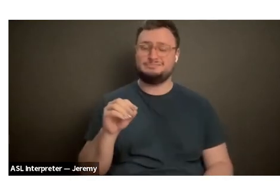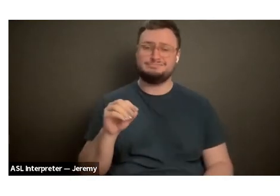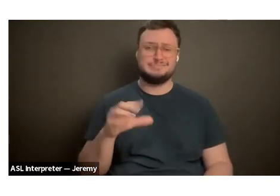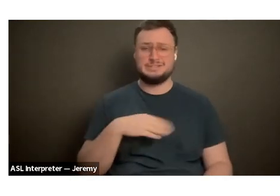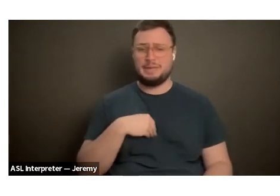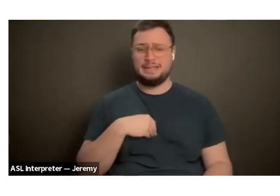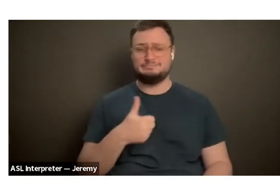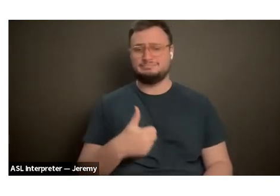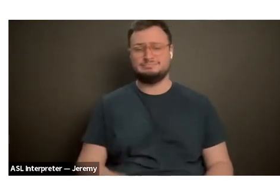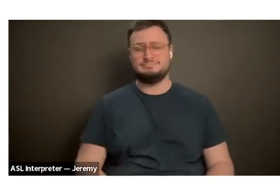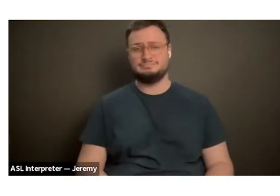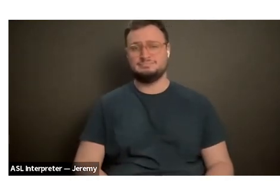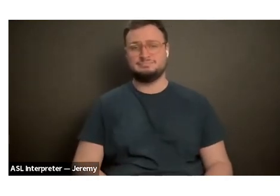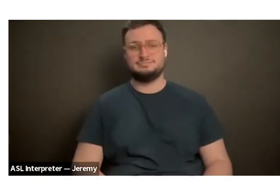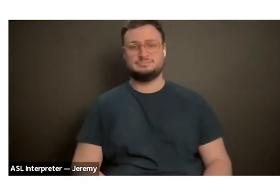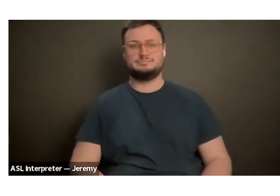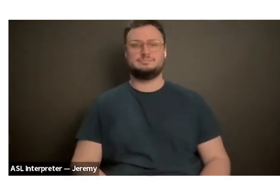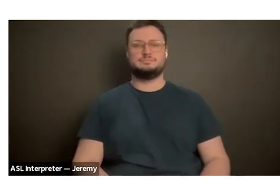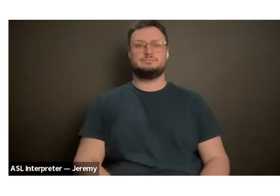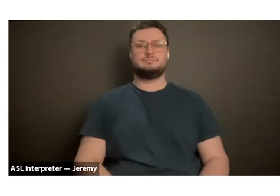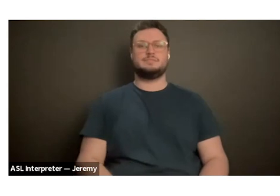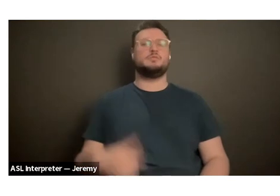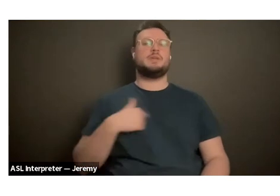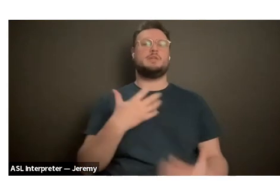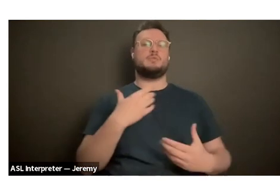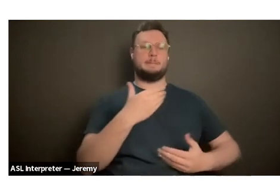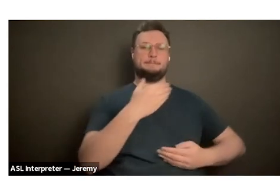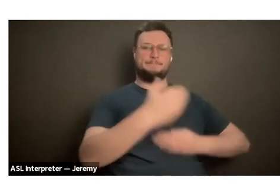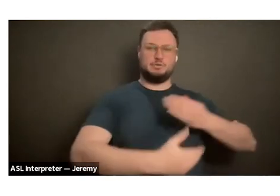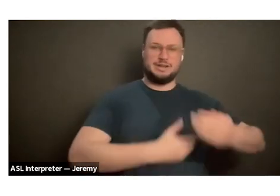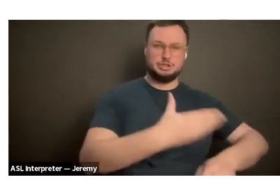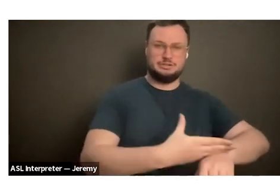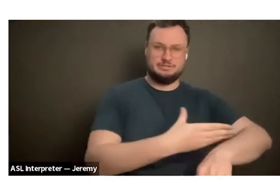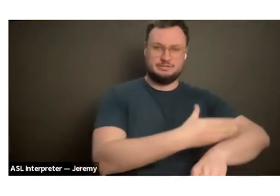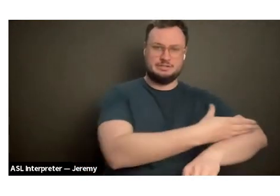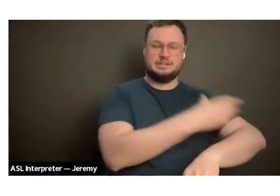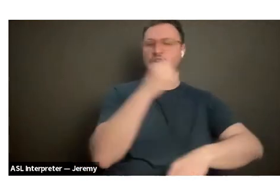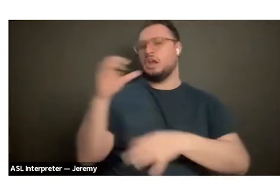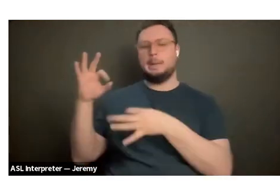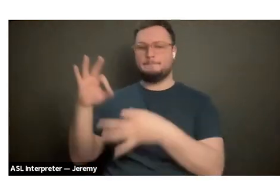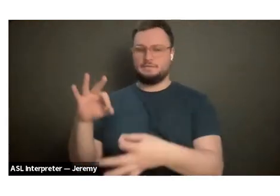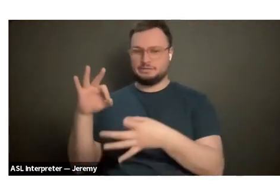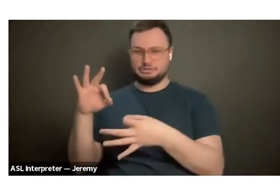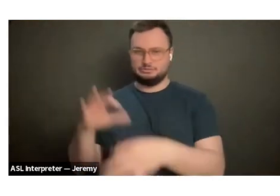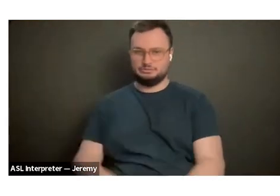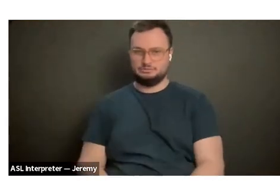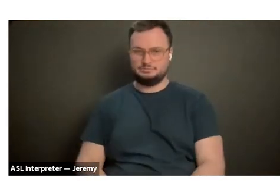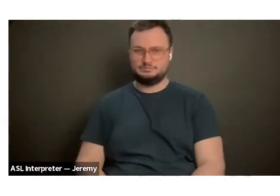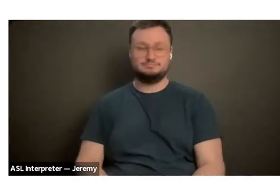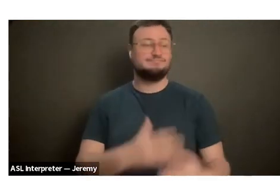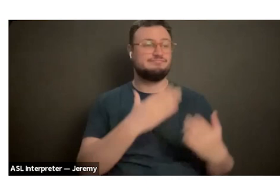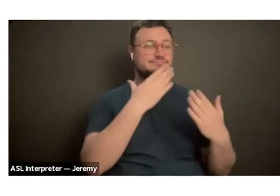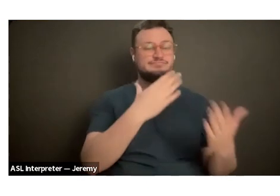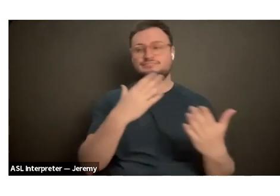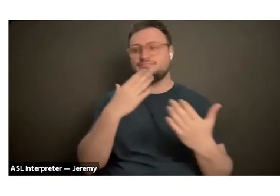Again, the progression over perfection. And Yes. Thank you so much, Sulaiman. Right. Thank